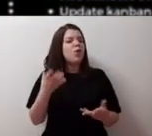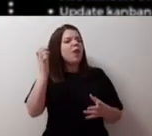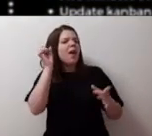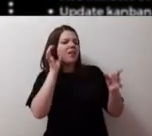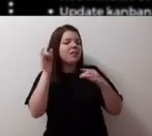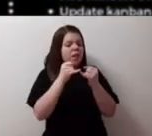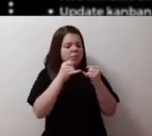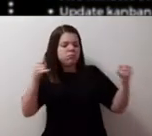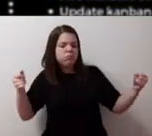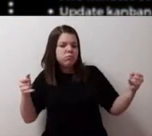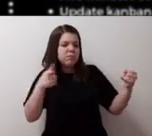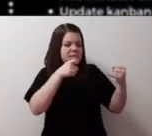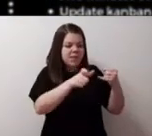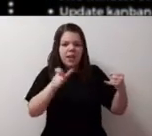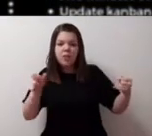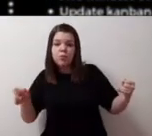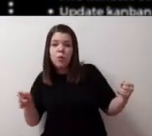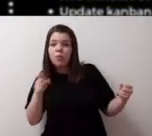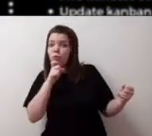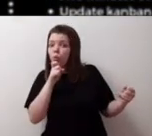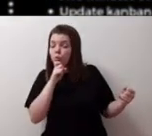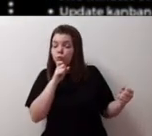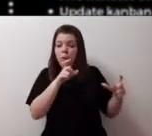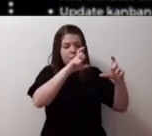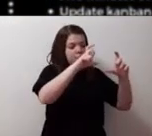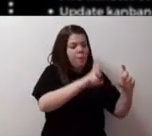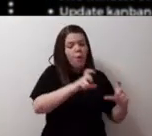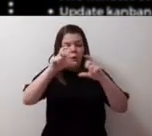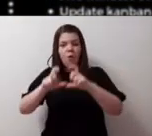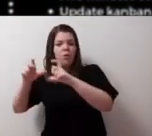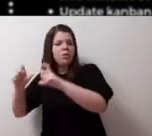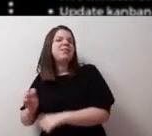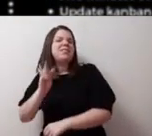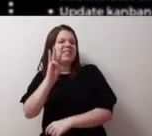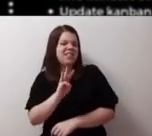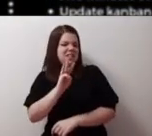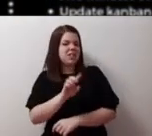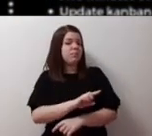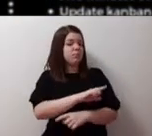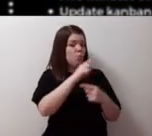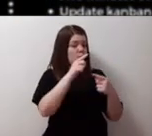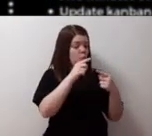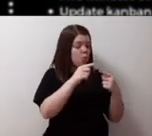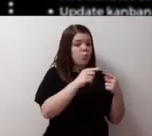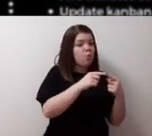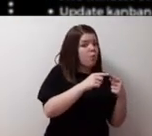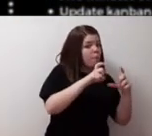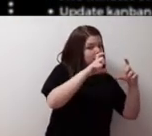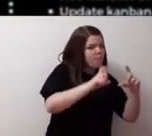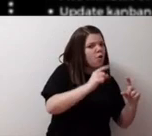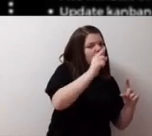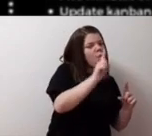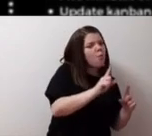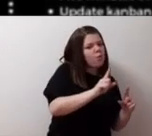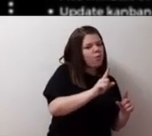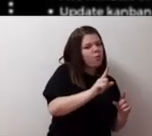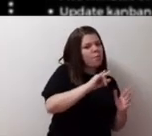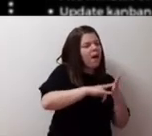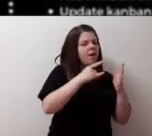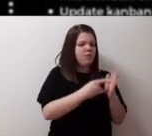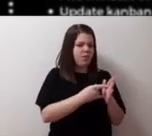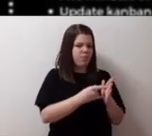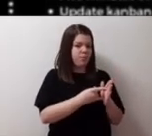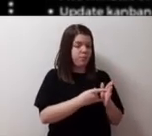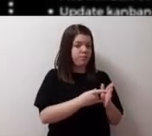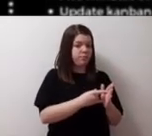Agiledu, it's important to know how the tasks are to be executed in a linear way.